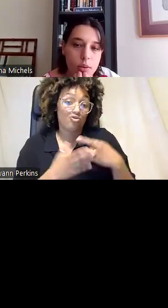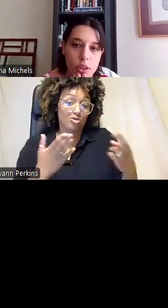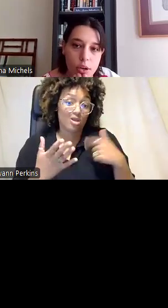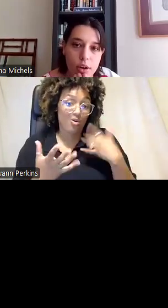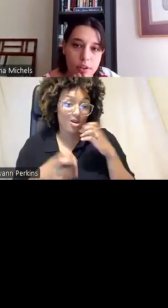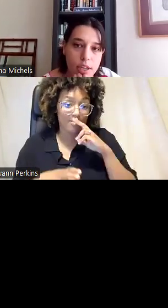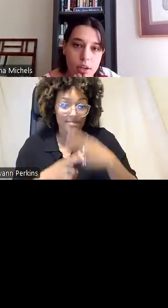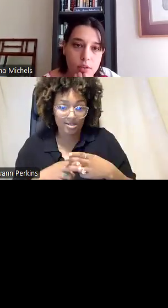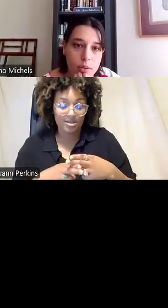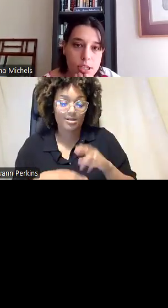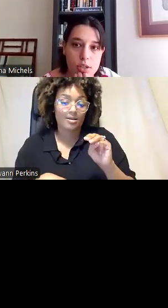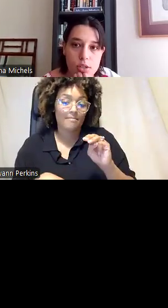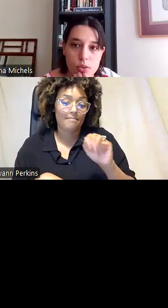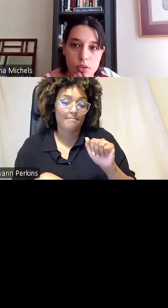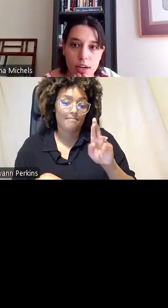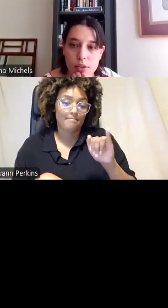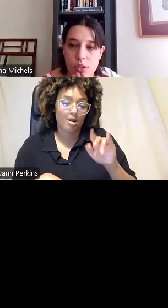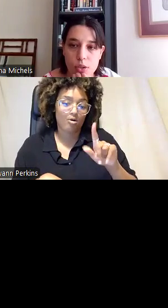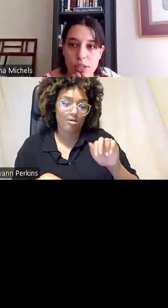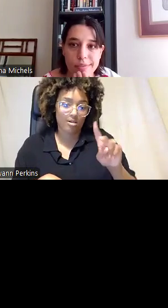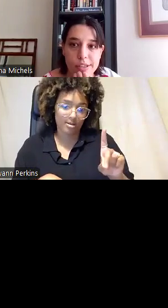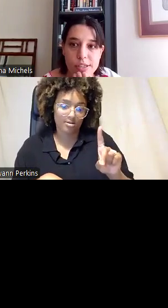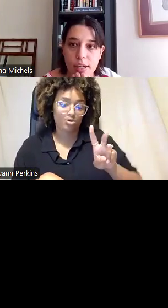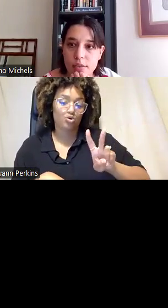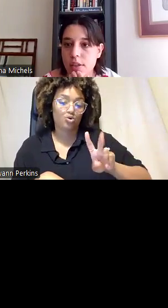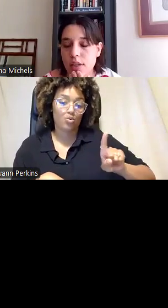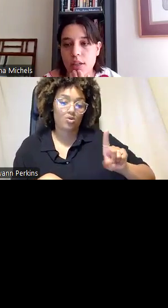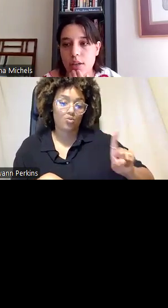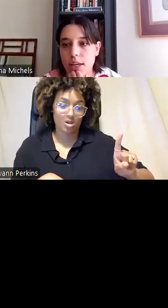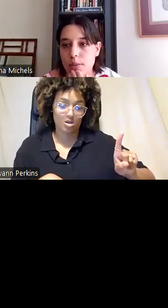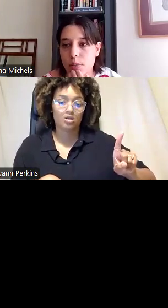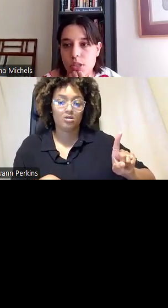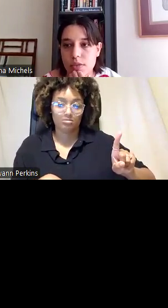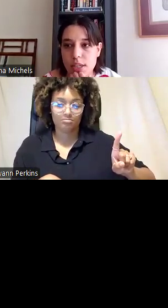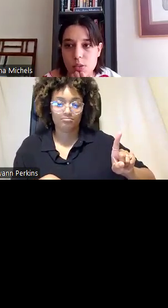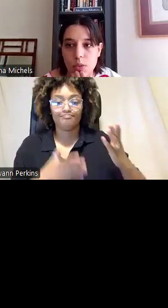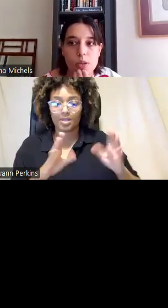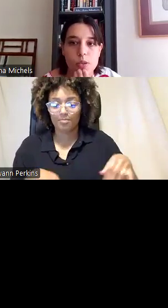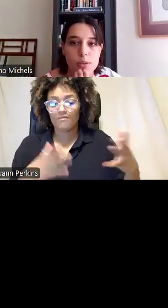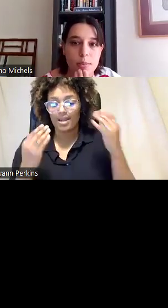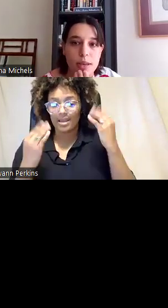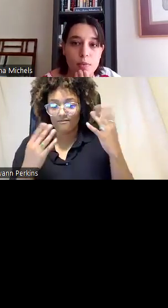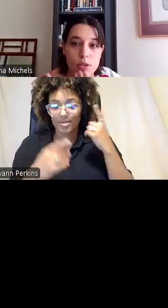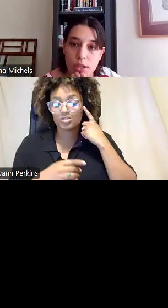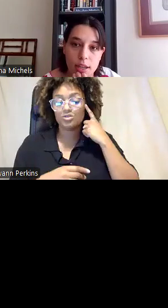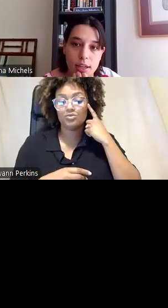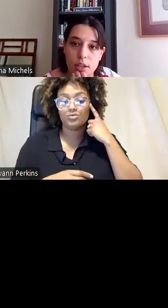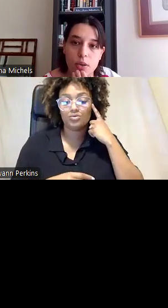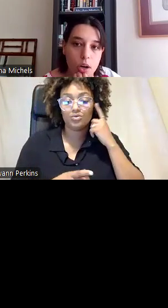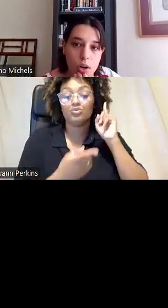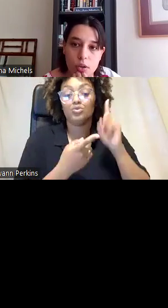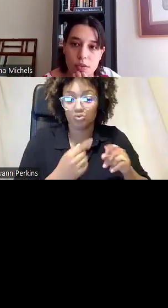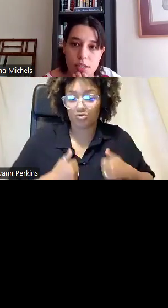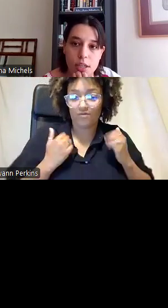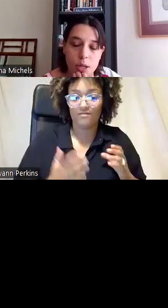211. Whether you're offering their information to survivors or using it for yourself, once you've discussed what resources may be helpful to your client,